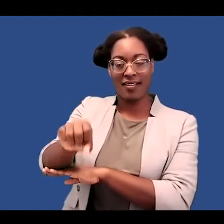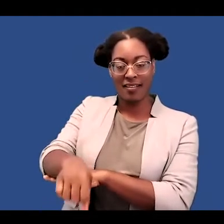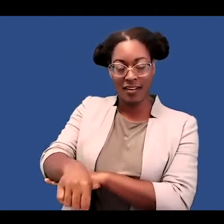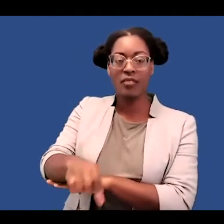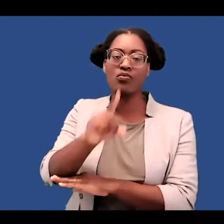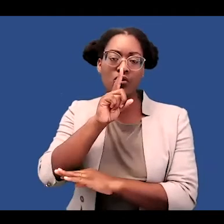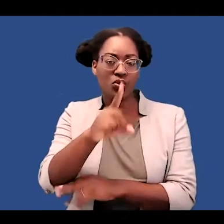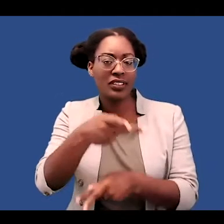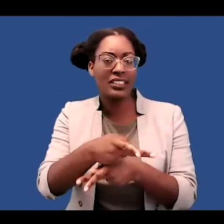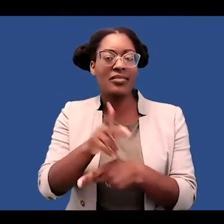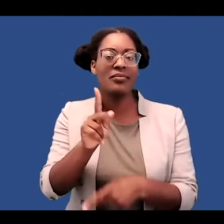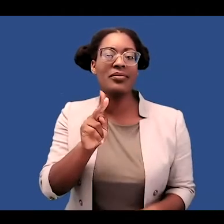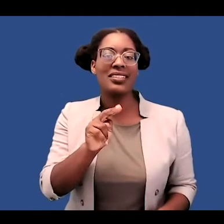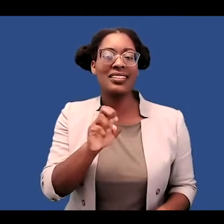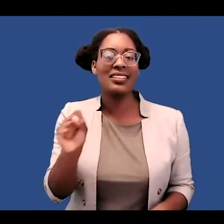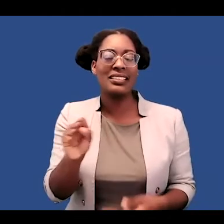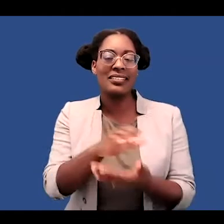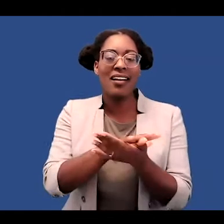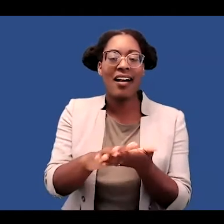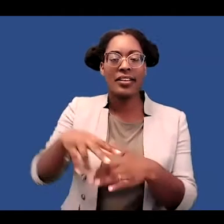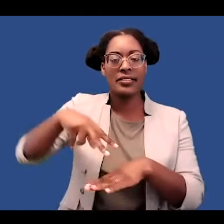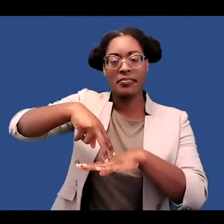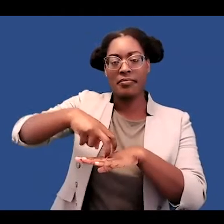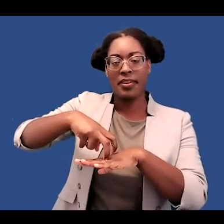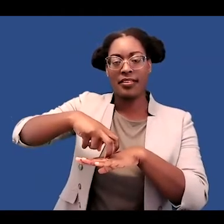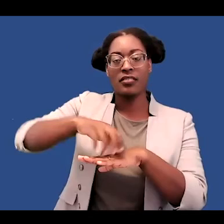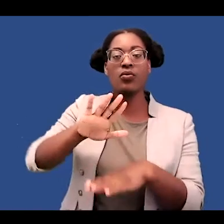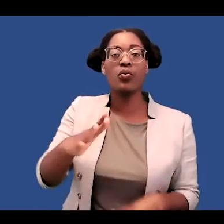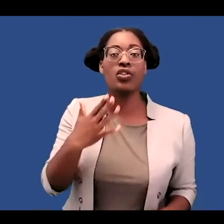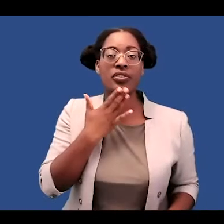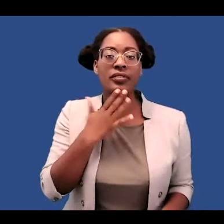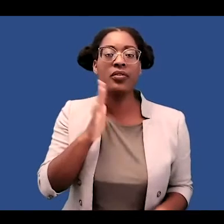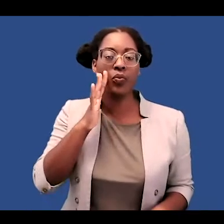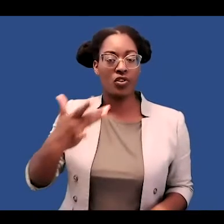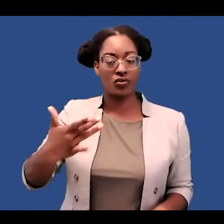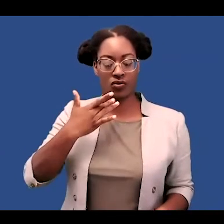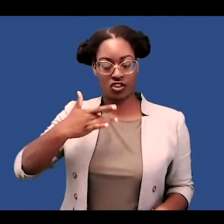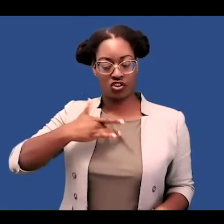that you're keeping your knees nice and bent and bring your chin down to the chest.